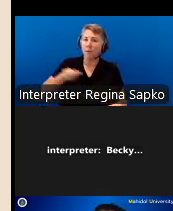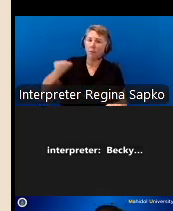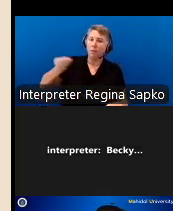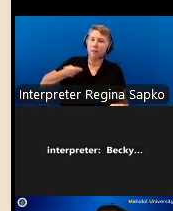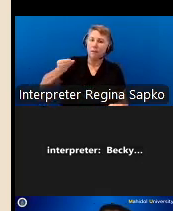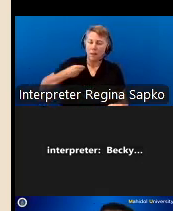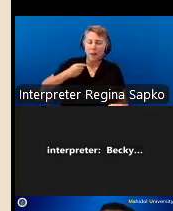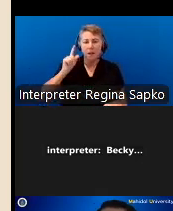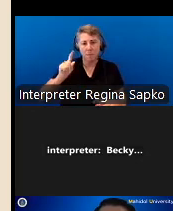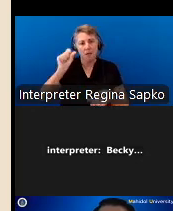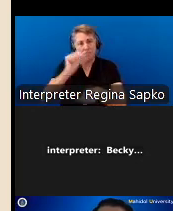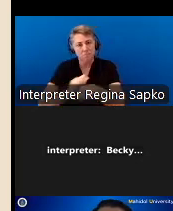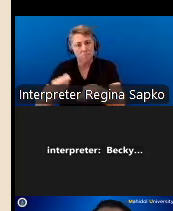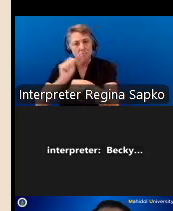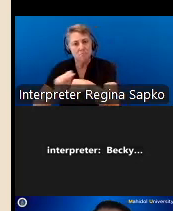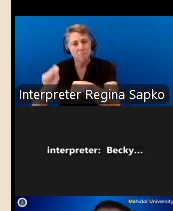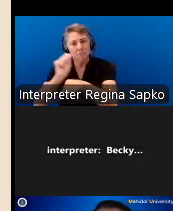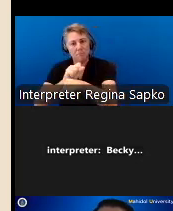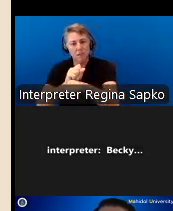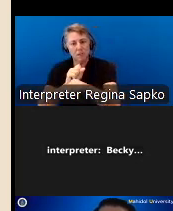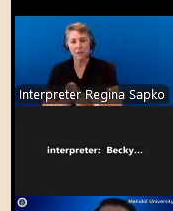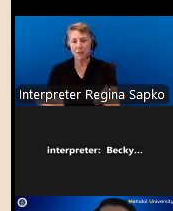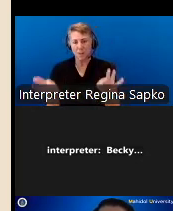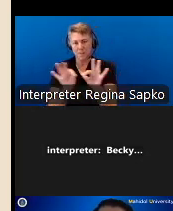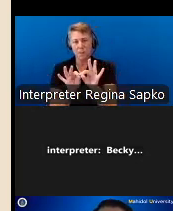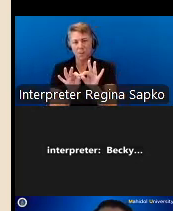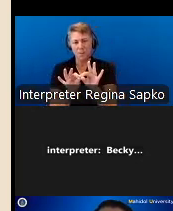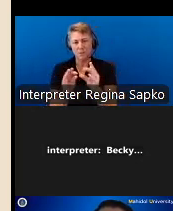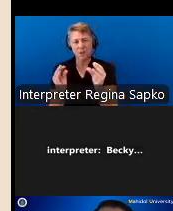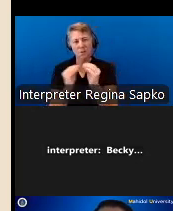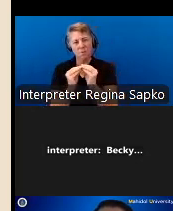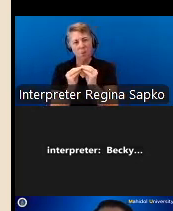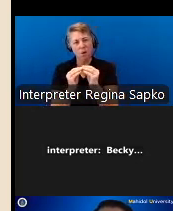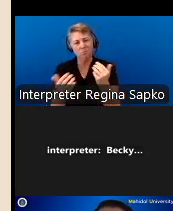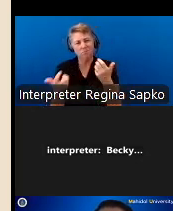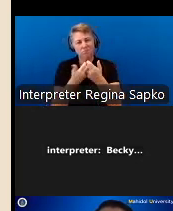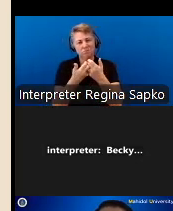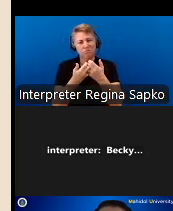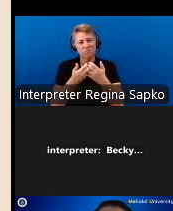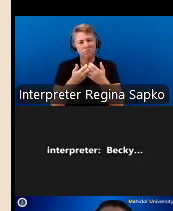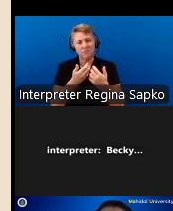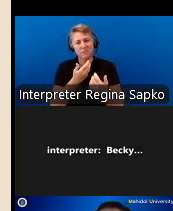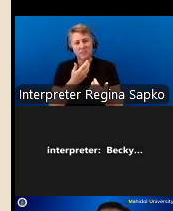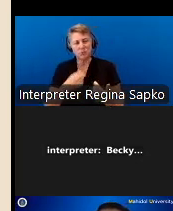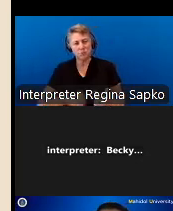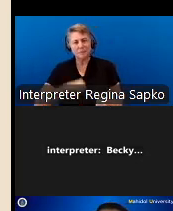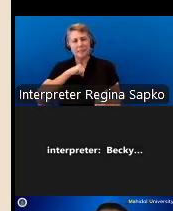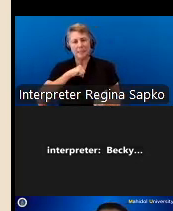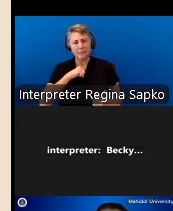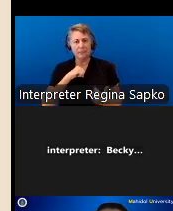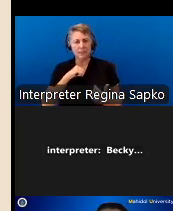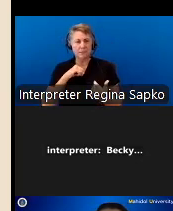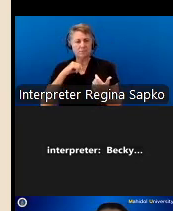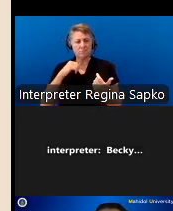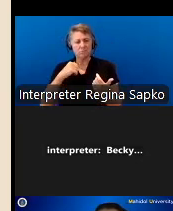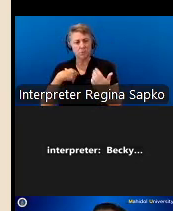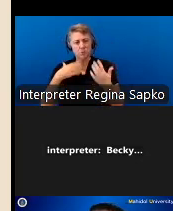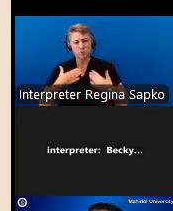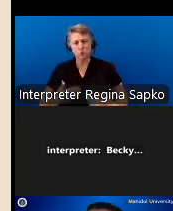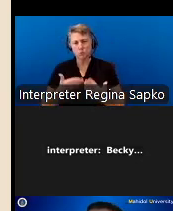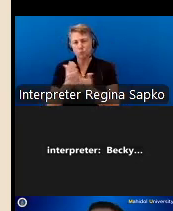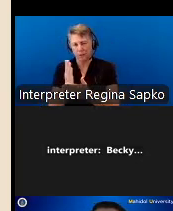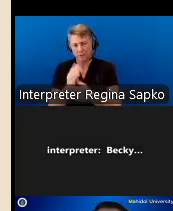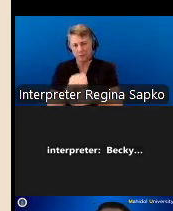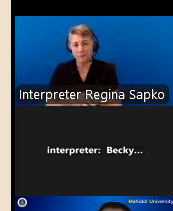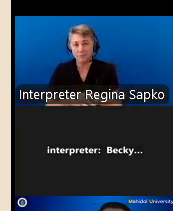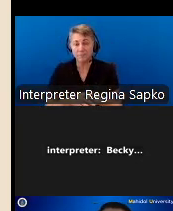is very important and make more like human right dignity employment. So this is the key point and lesson